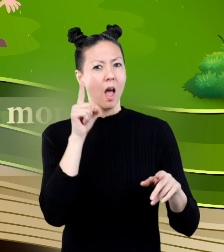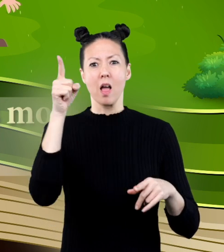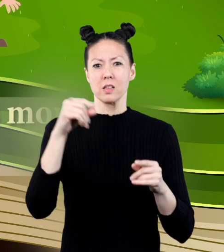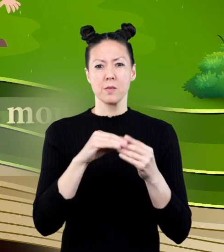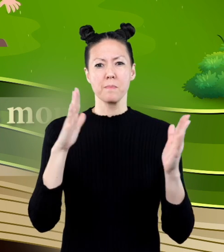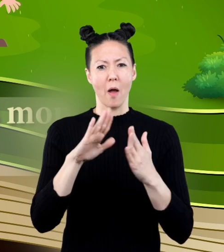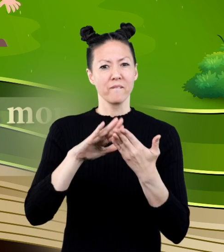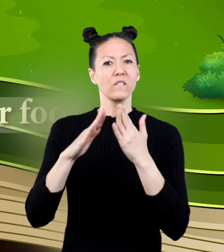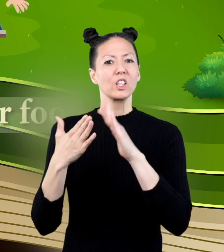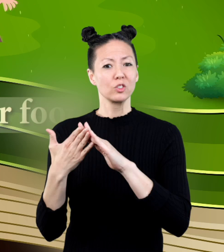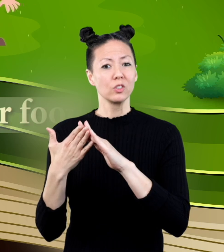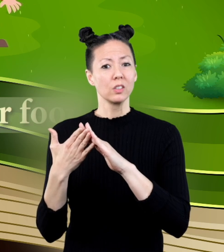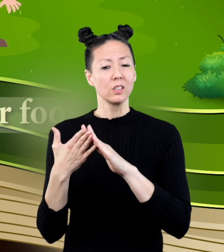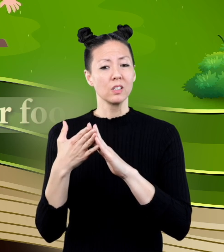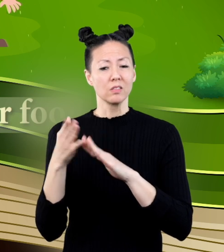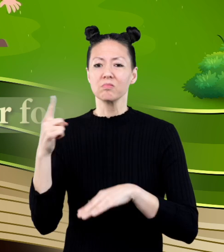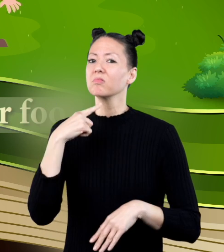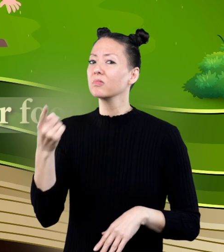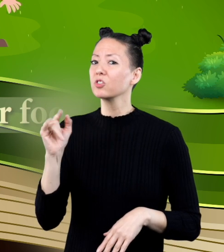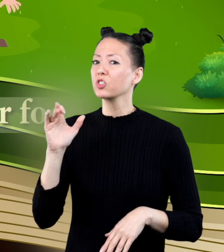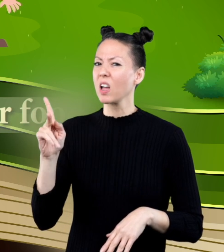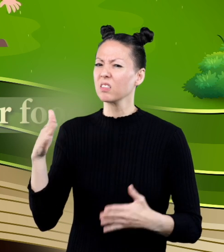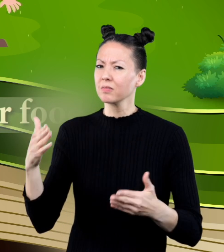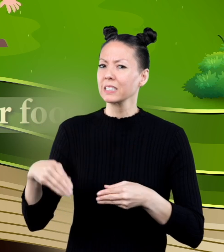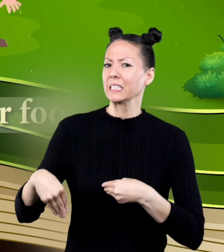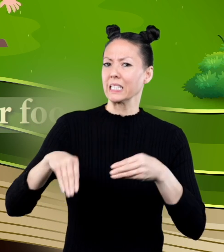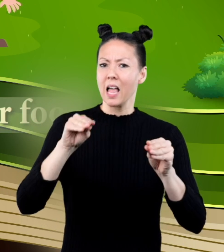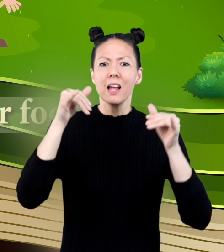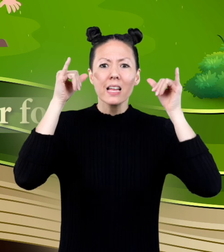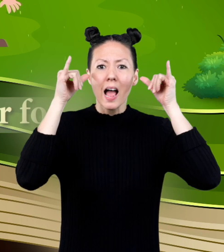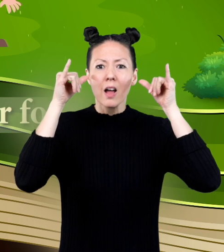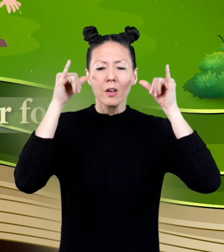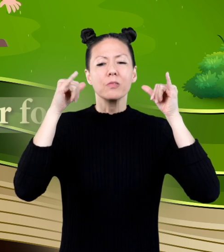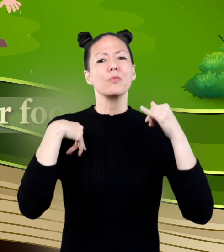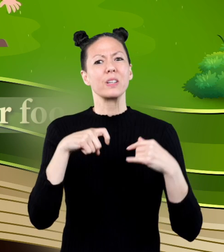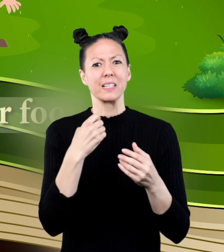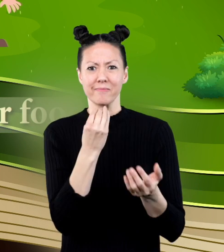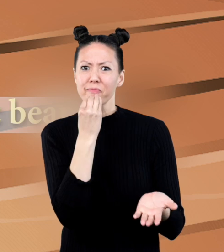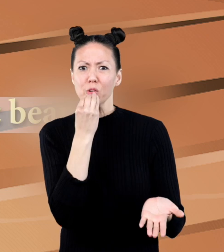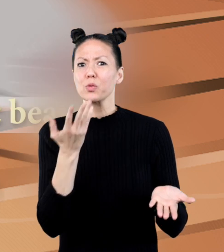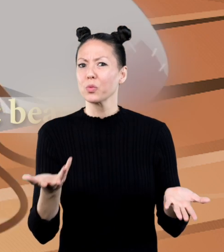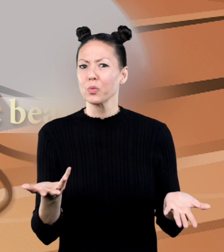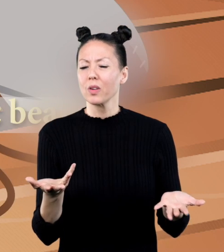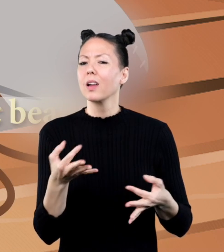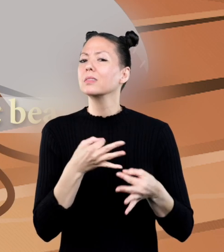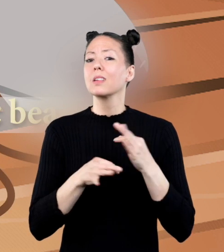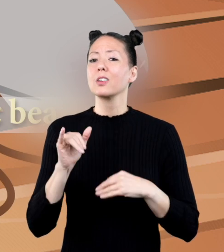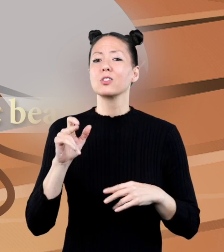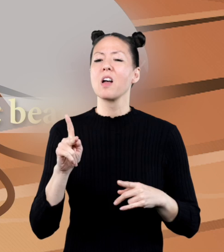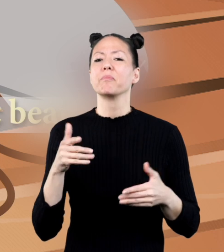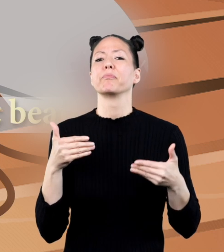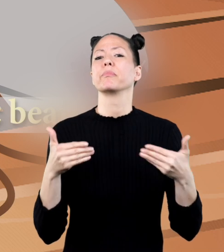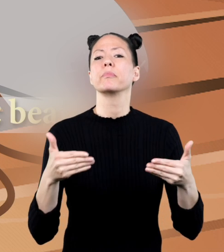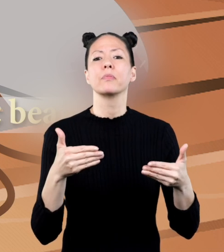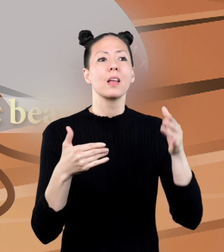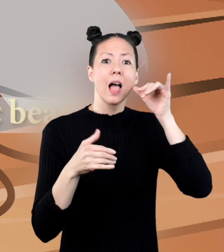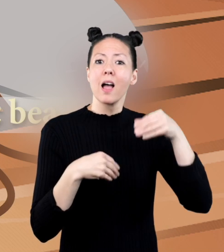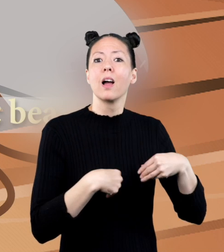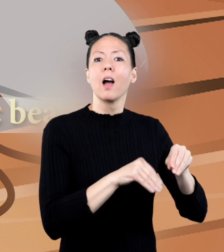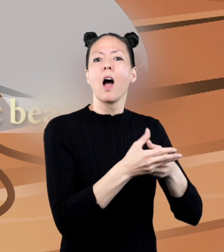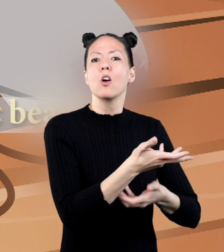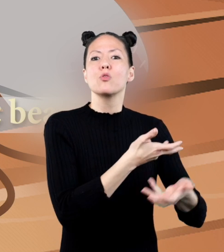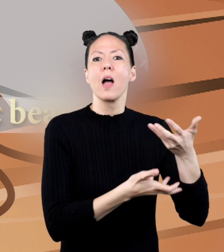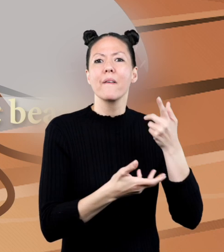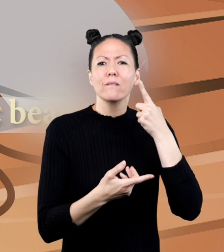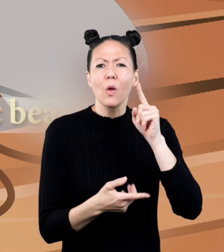small village. She tells Jack to sell their only cow for food. Instead, Jack trades the cow for